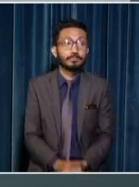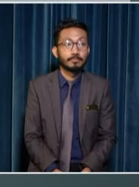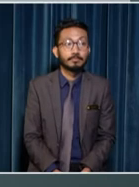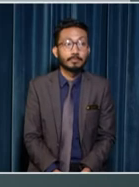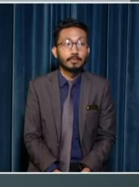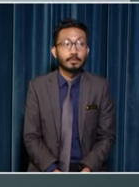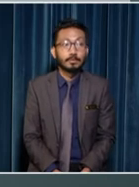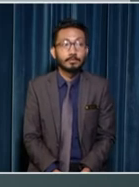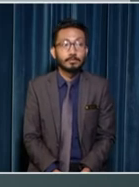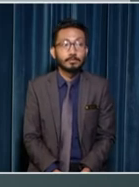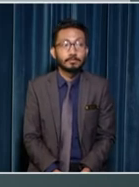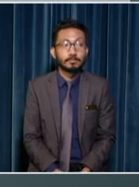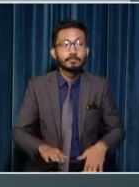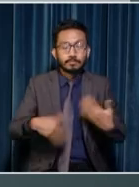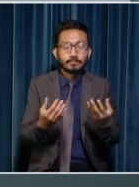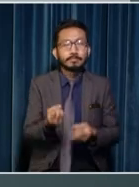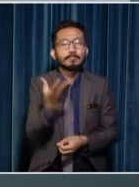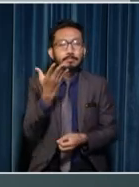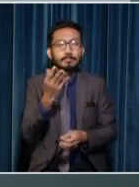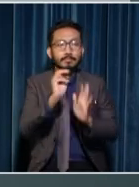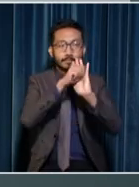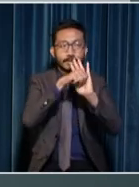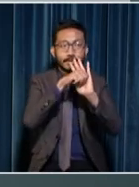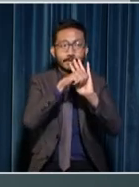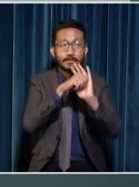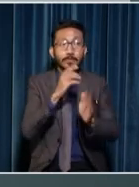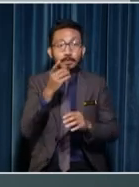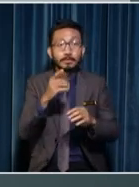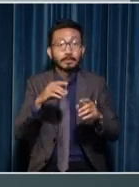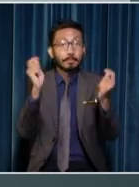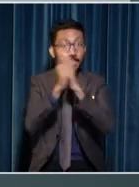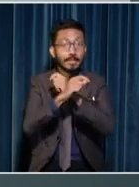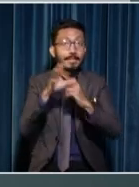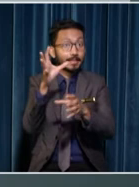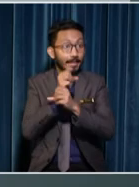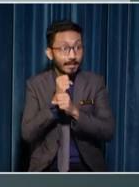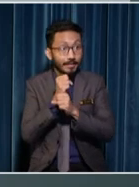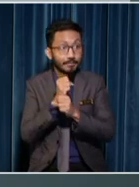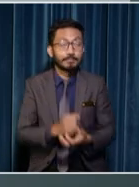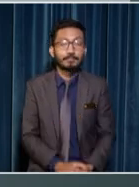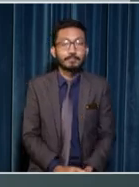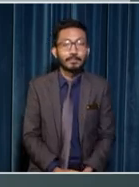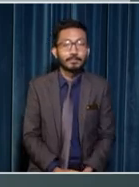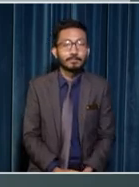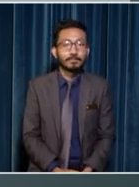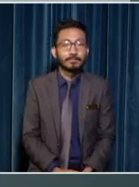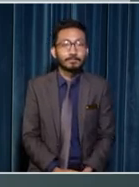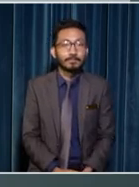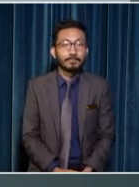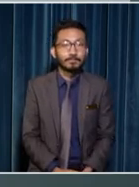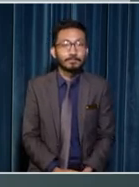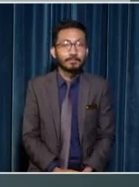1 hour. How many minutes does the competition take?